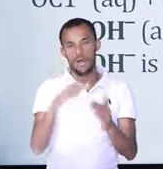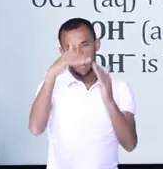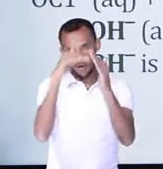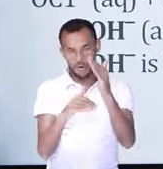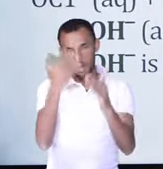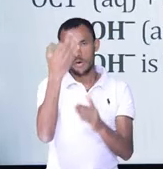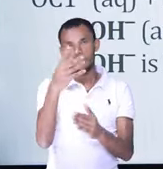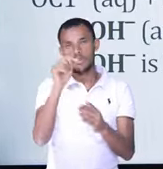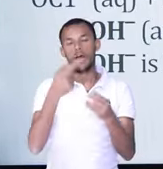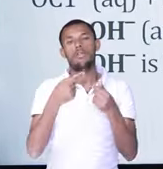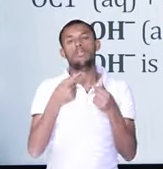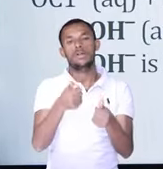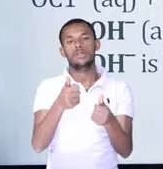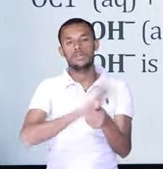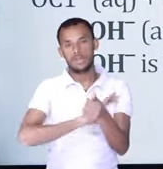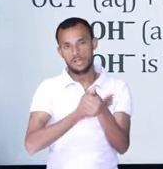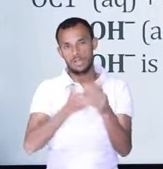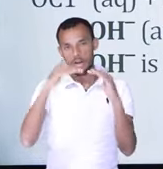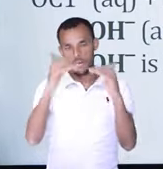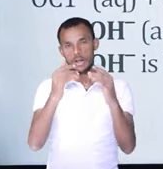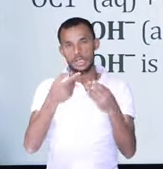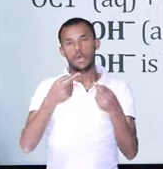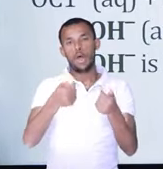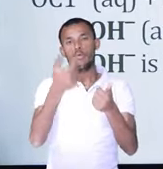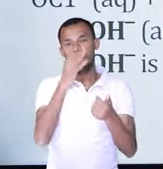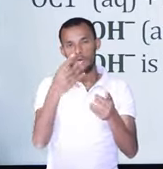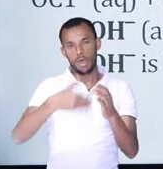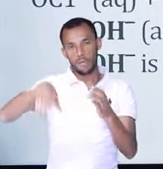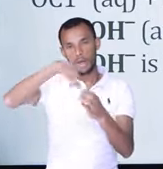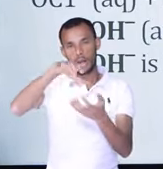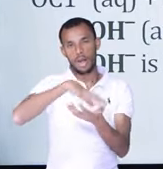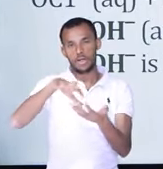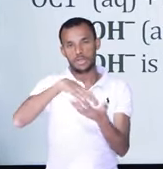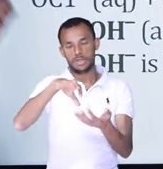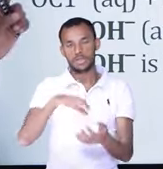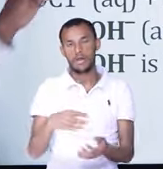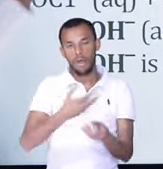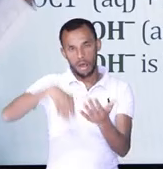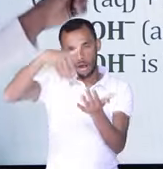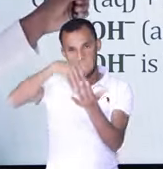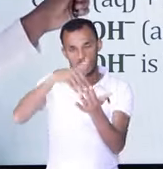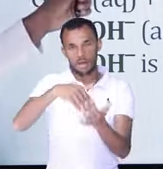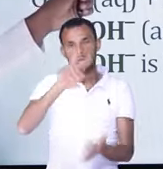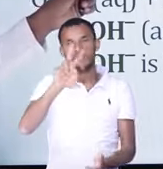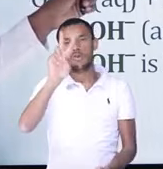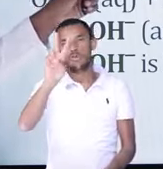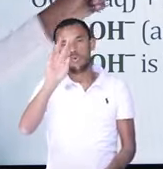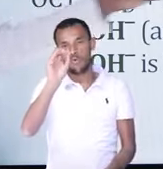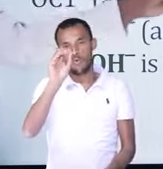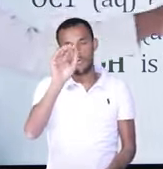lowering of the activation energy level, speed up of a chemical reaction. Again,